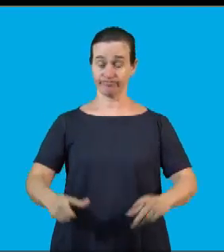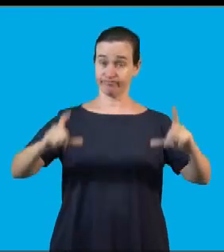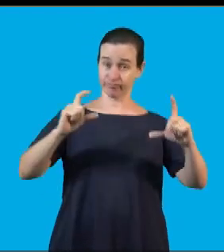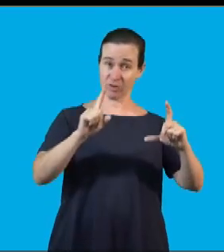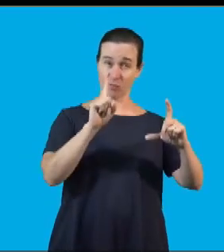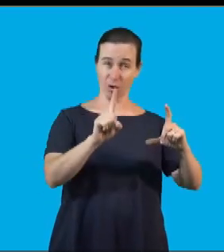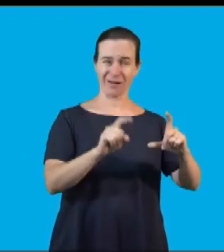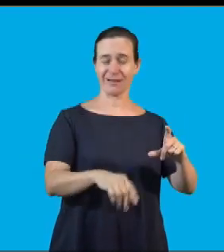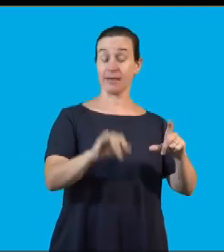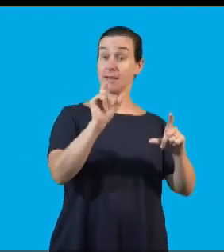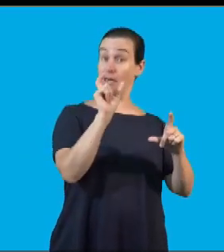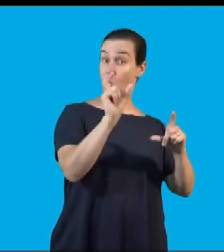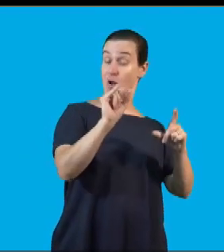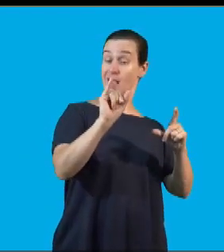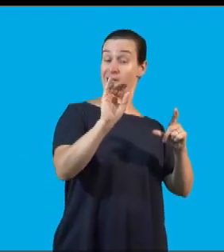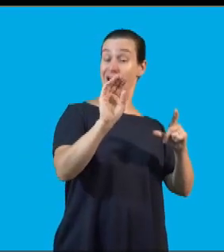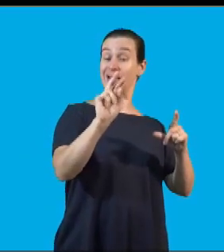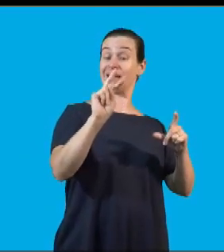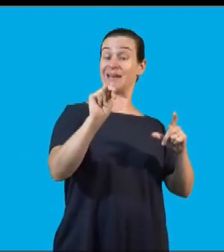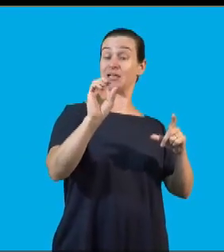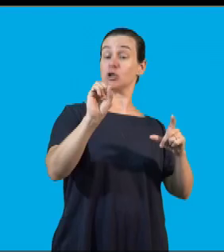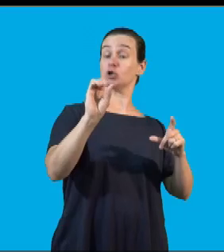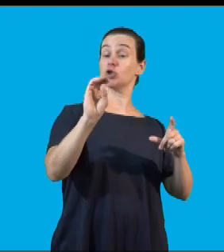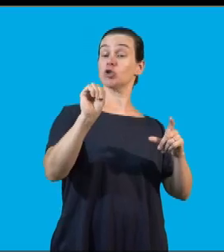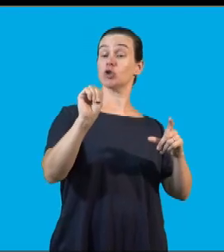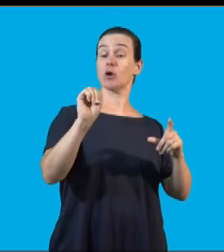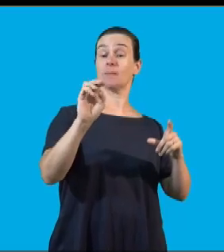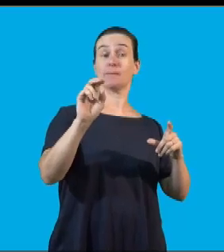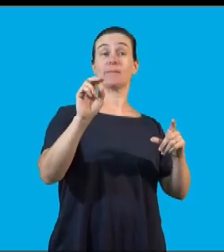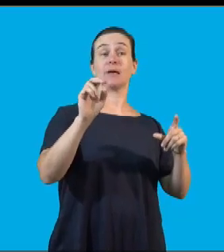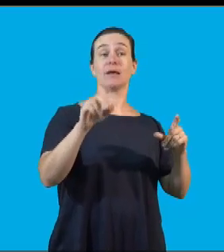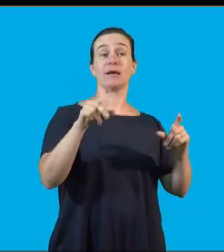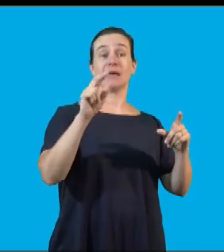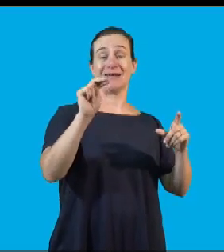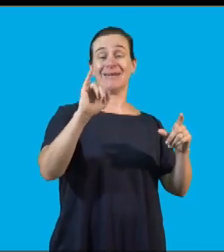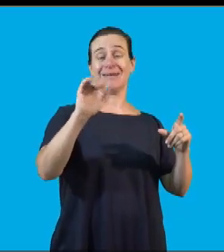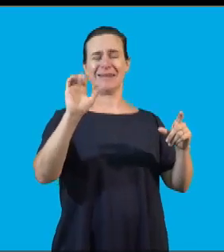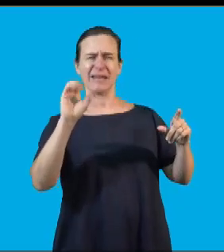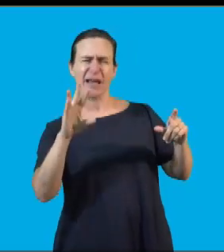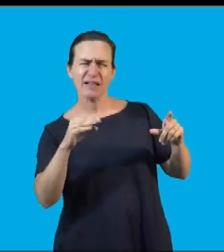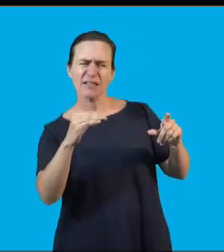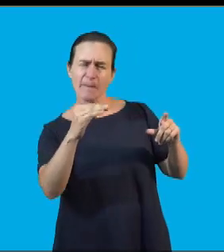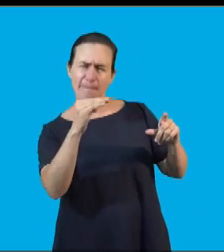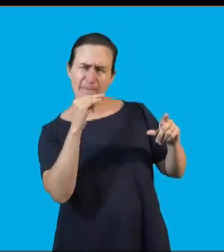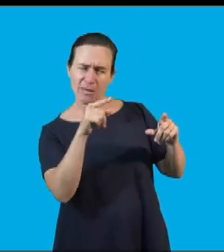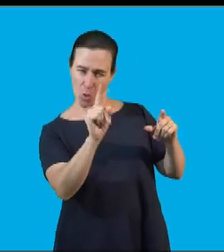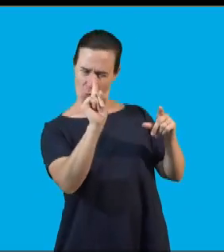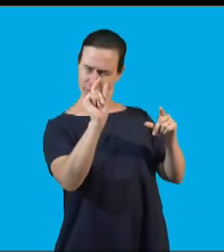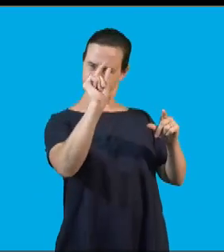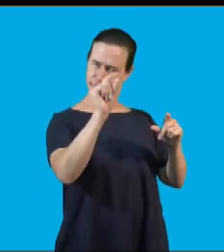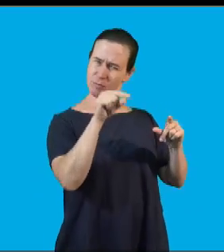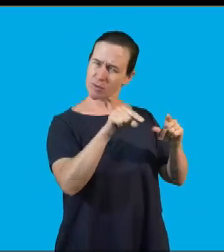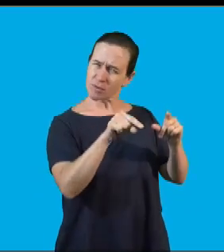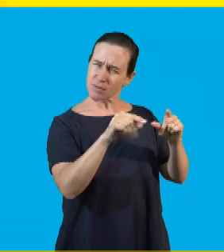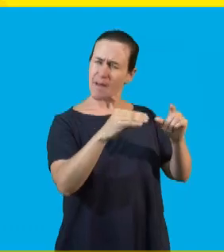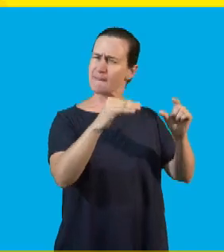with insomniacs, and what's important to note here is that there's a little number 1 next to the word. That is your reference to the glossary, which you